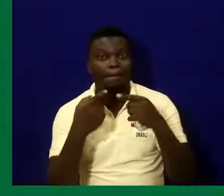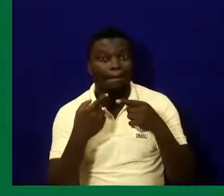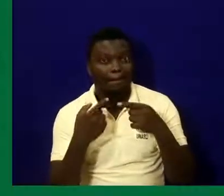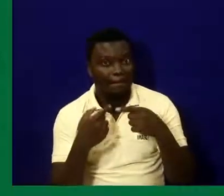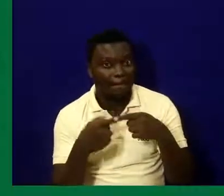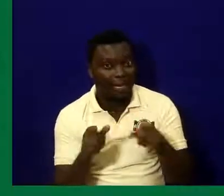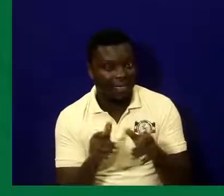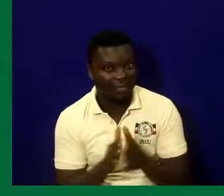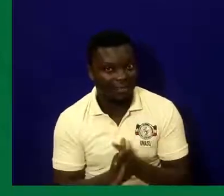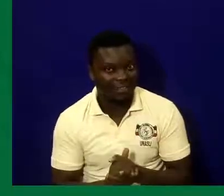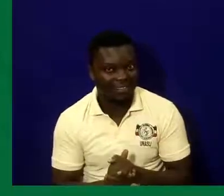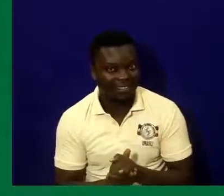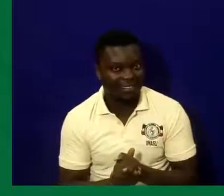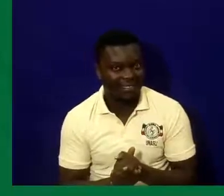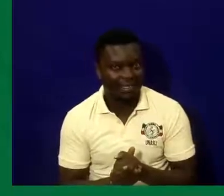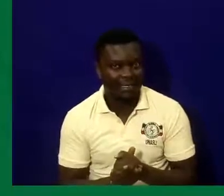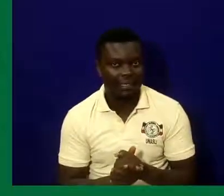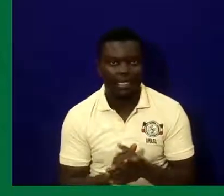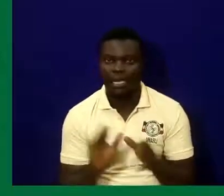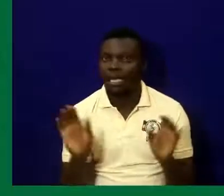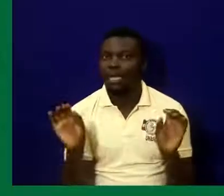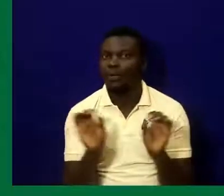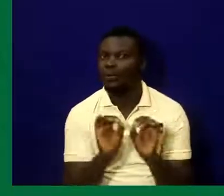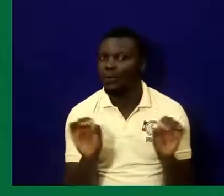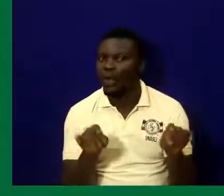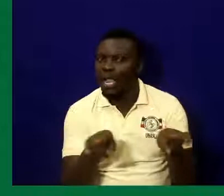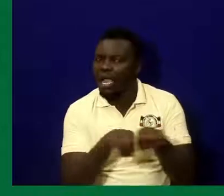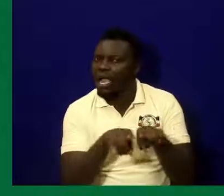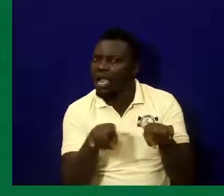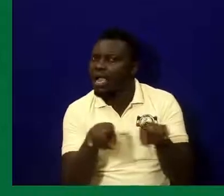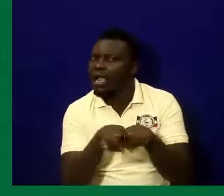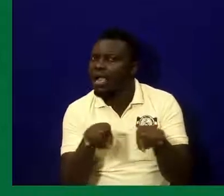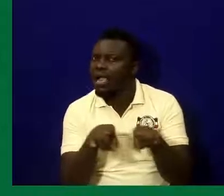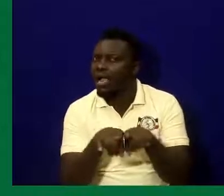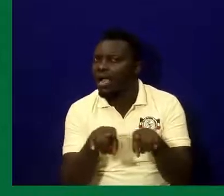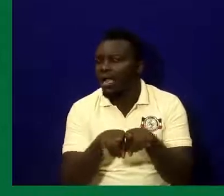but they don't have the same